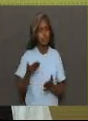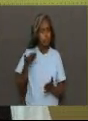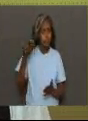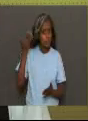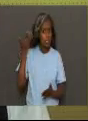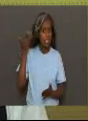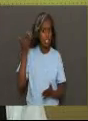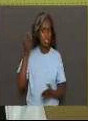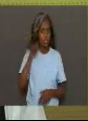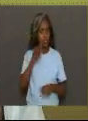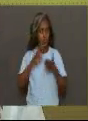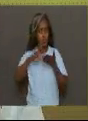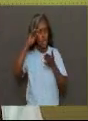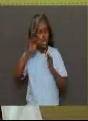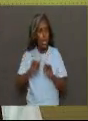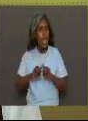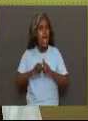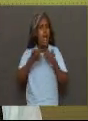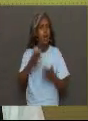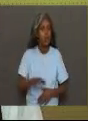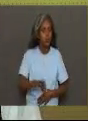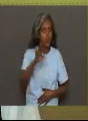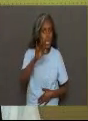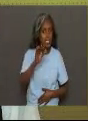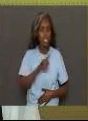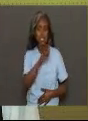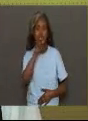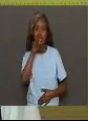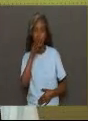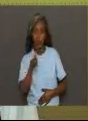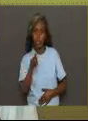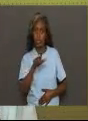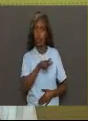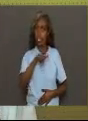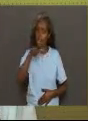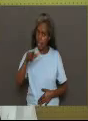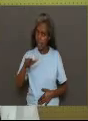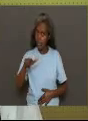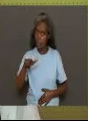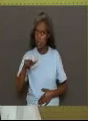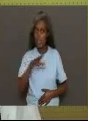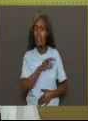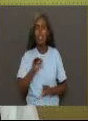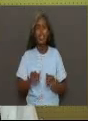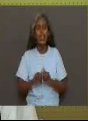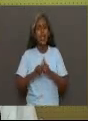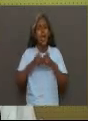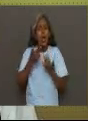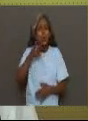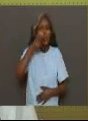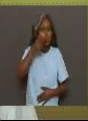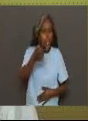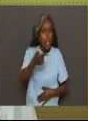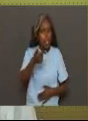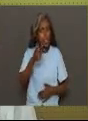Previously, you learned how to find the equation of a line and how to tell